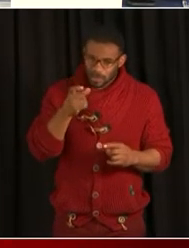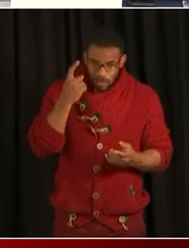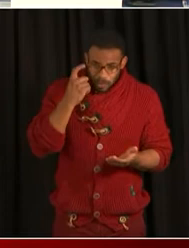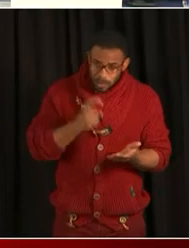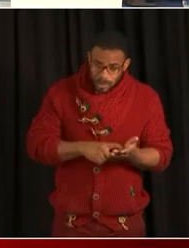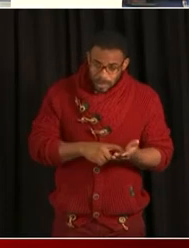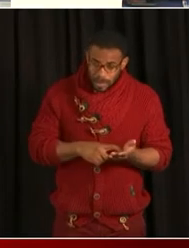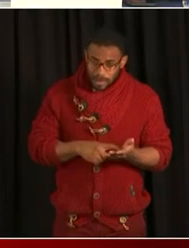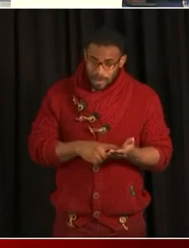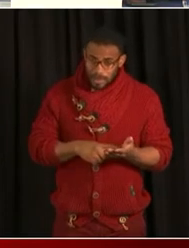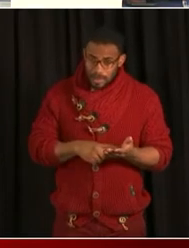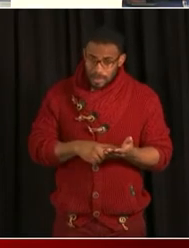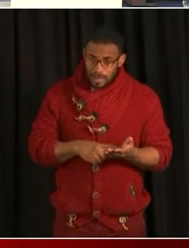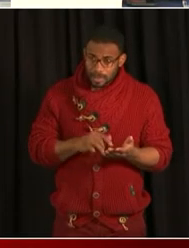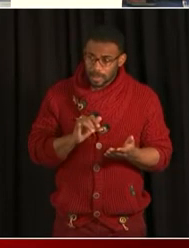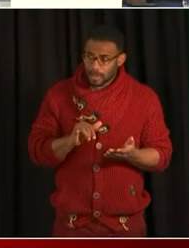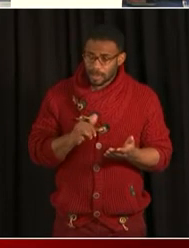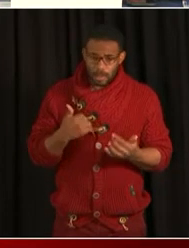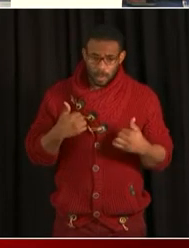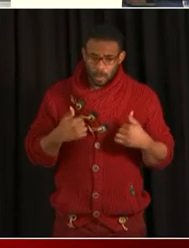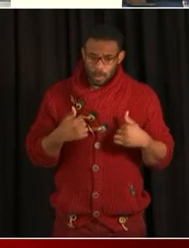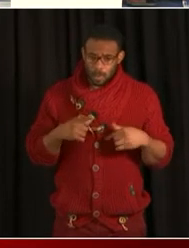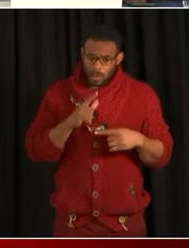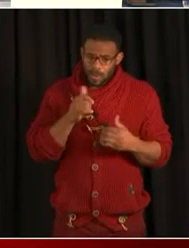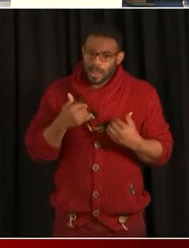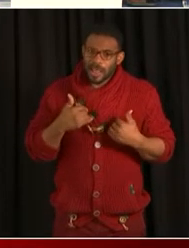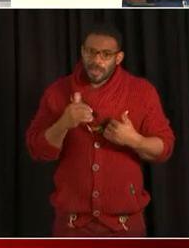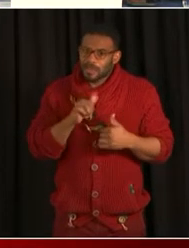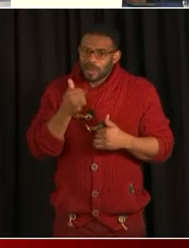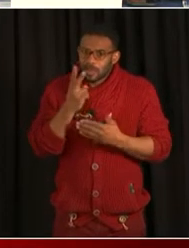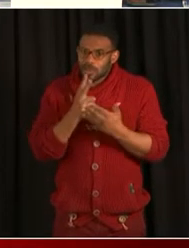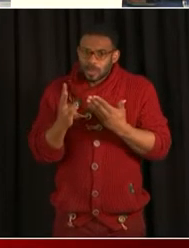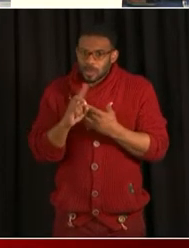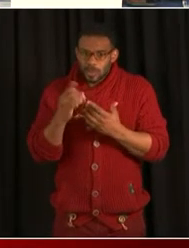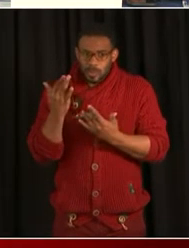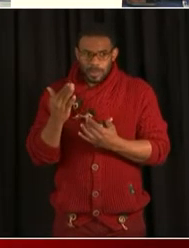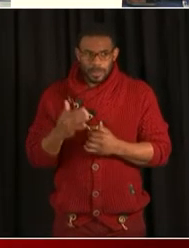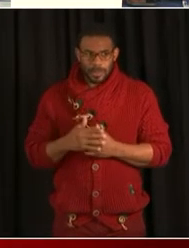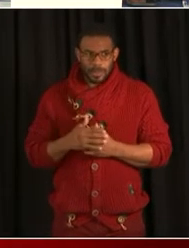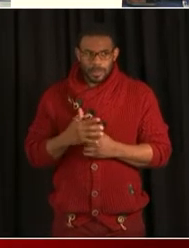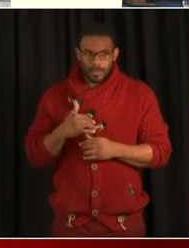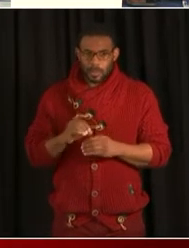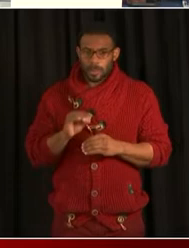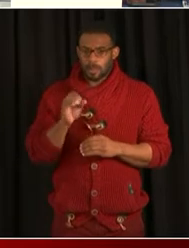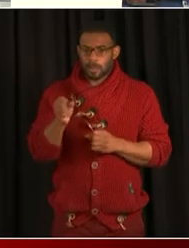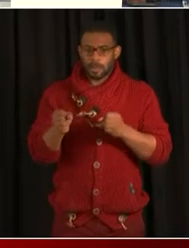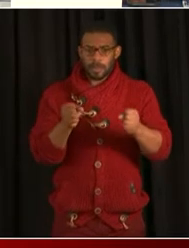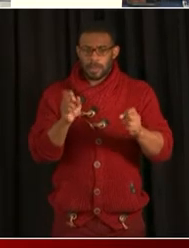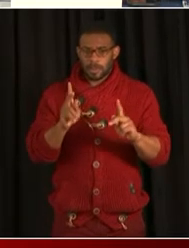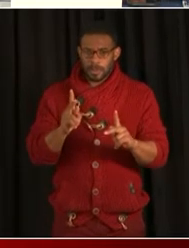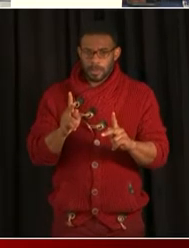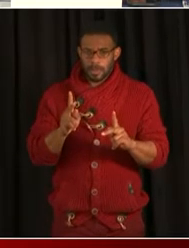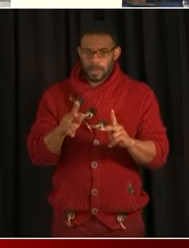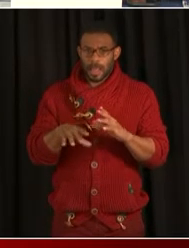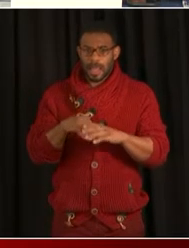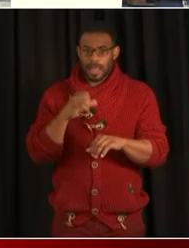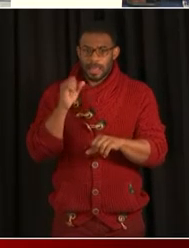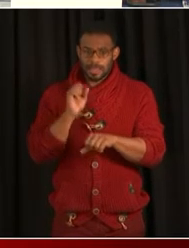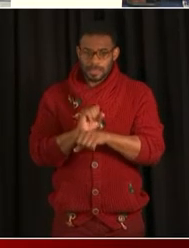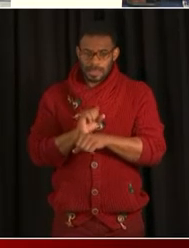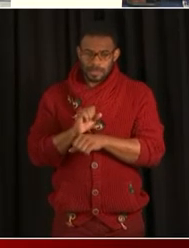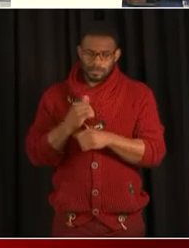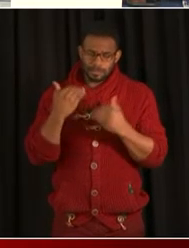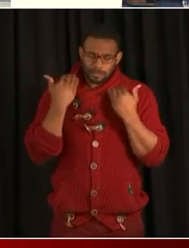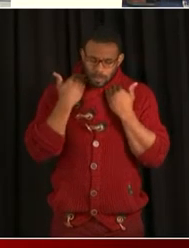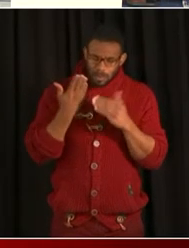you realize that we don't have another 2 weeks. We put people out of their